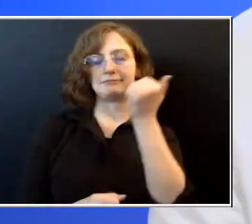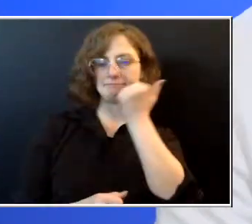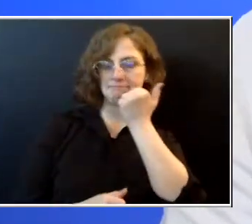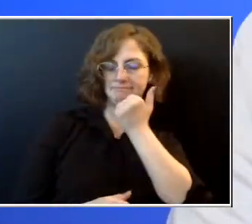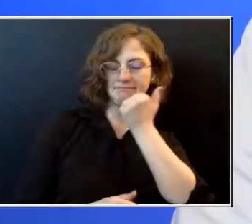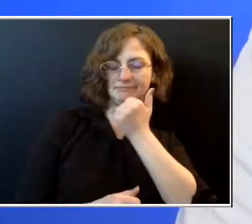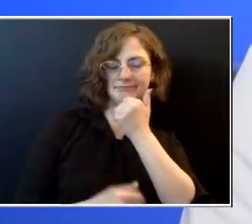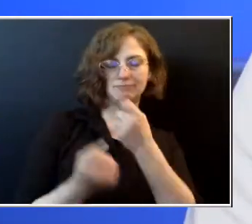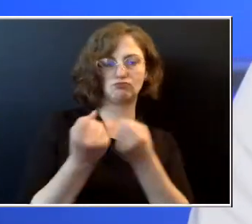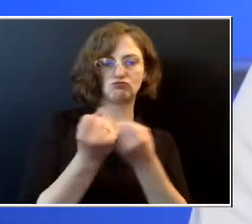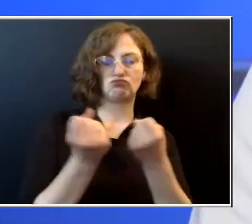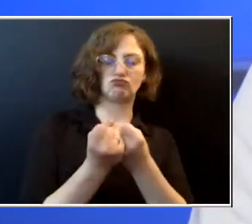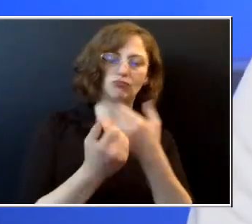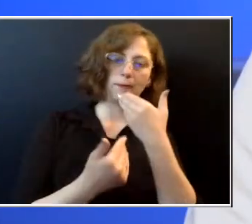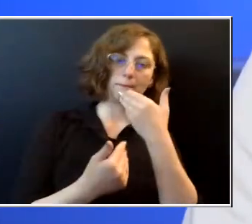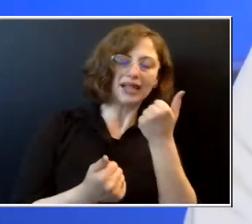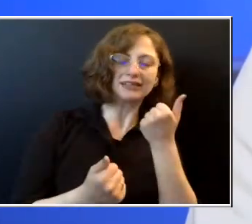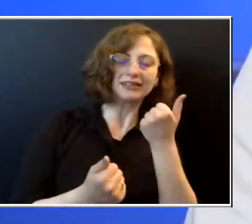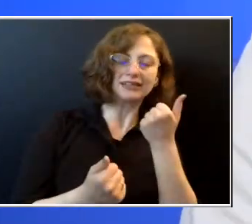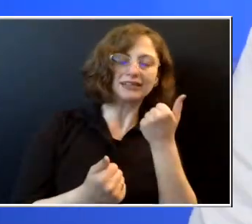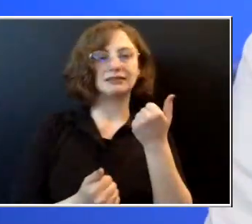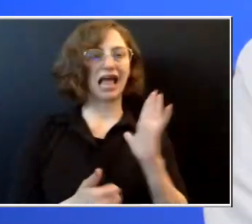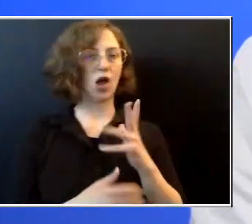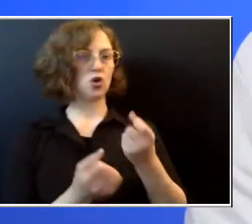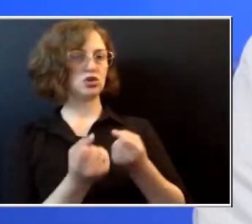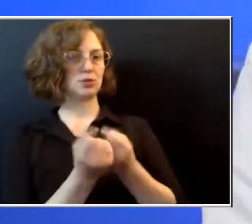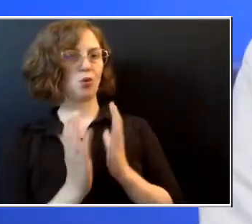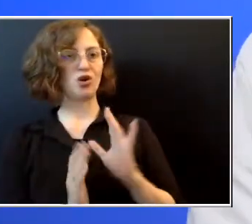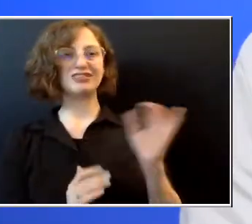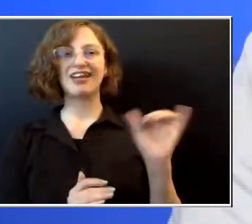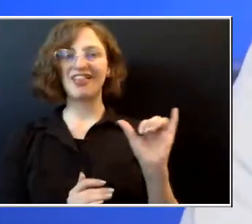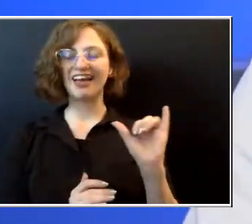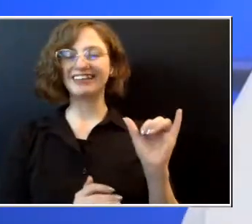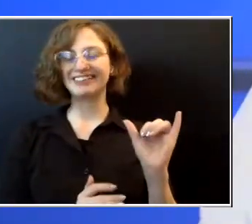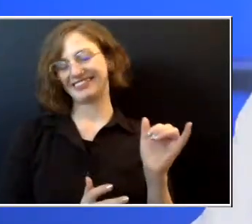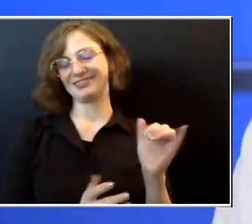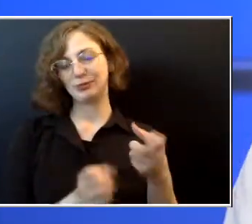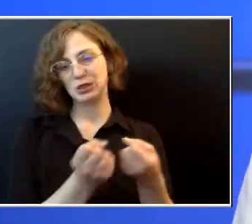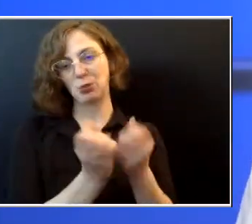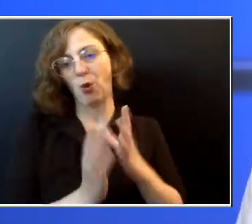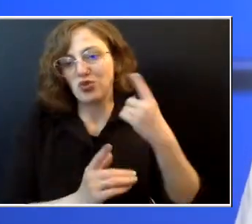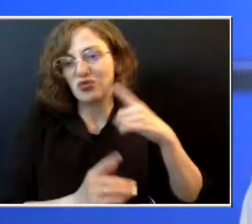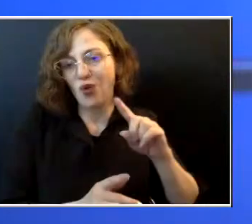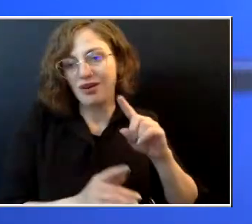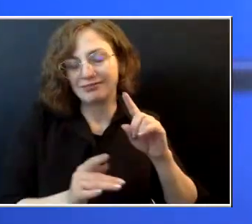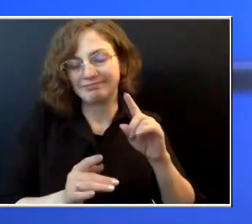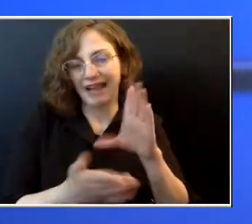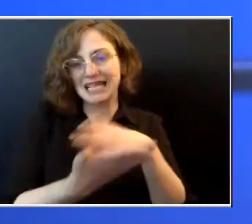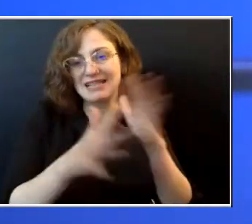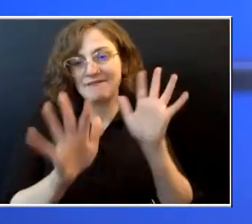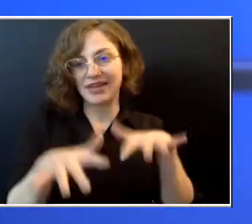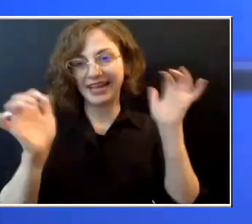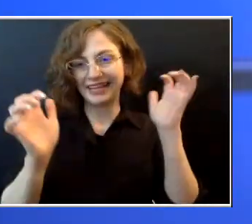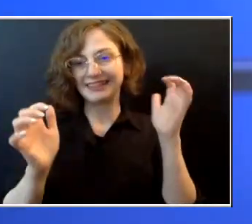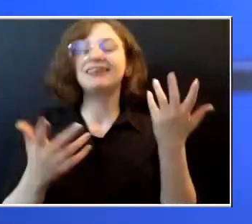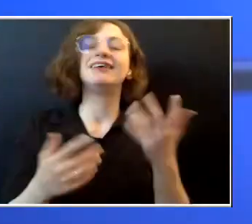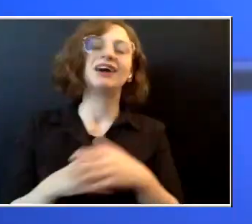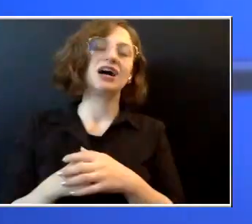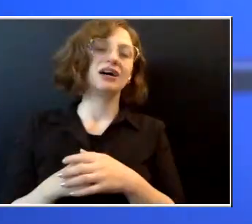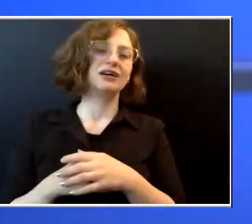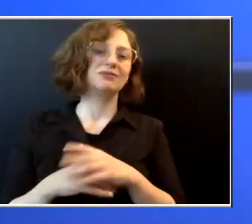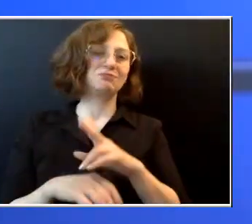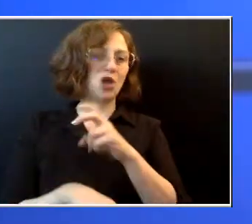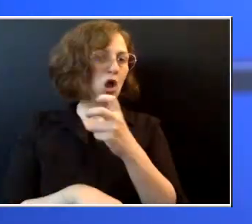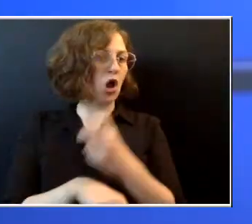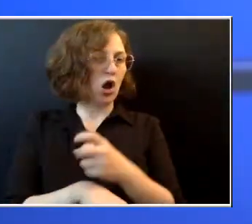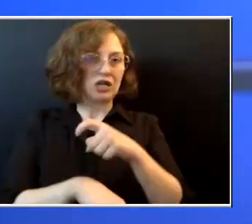supporters are also like the supporters of a symphony. We need them to keep things going, hard times, take other advances. But the NIH are the ticket holders.